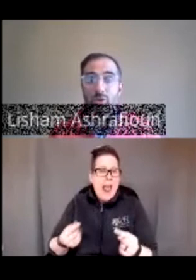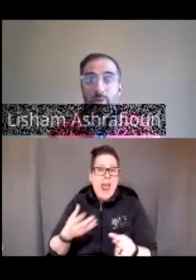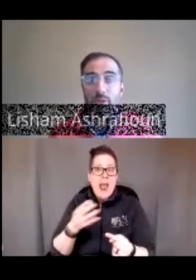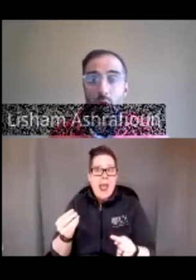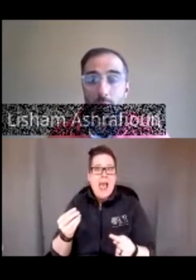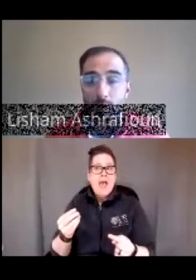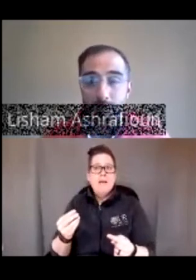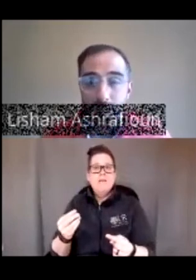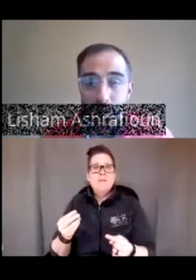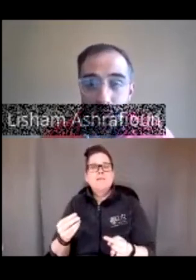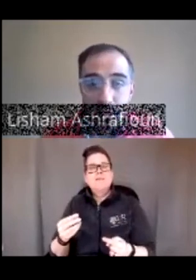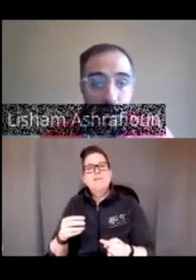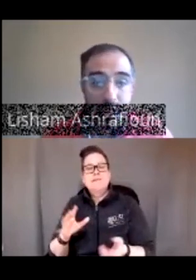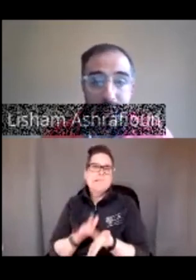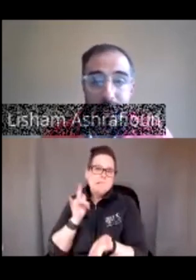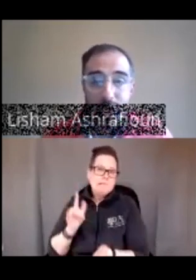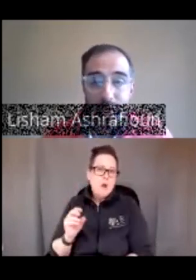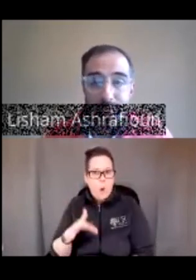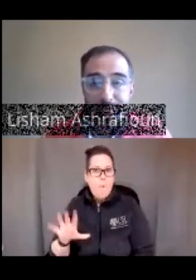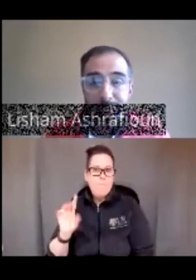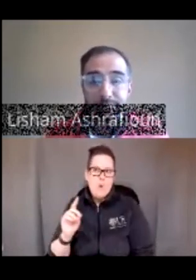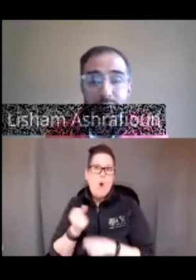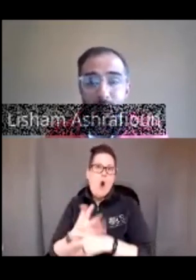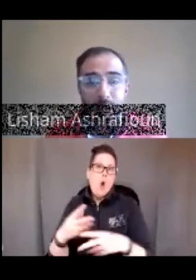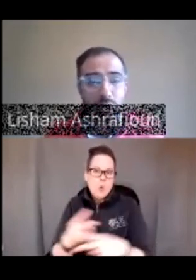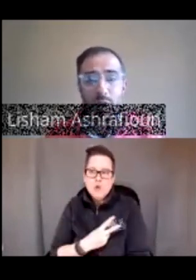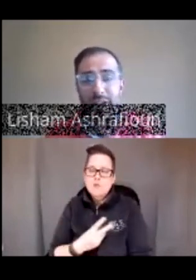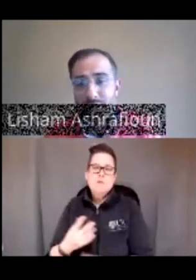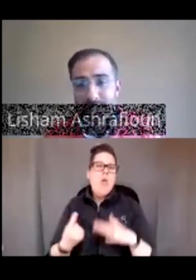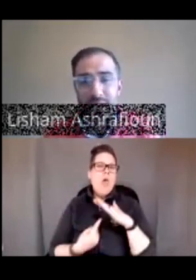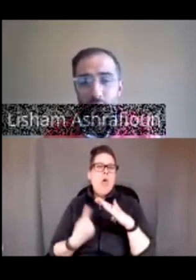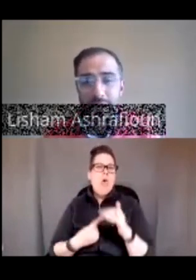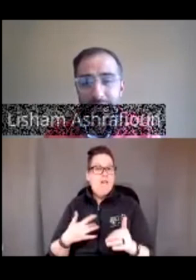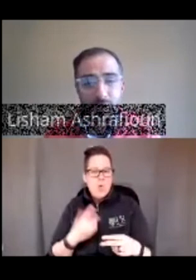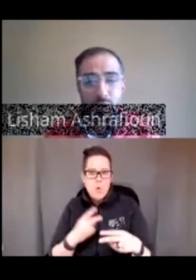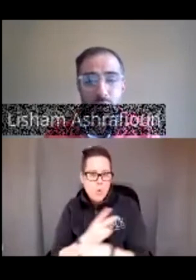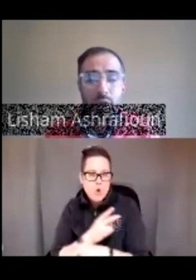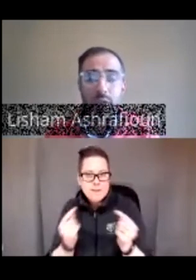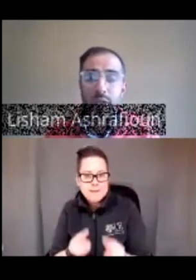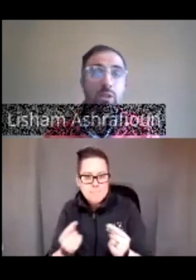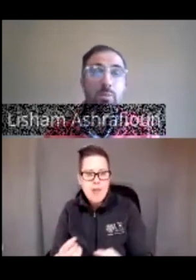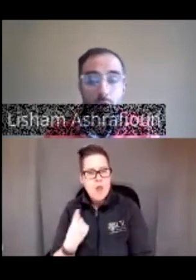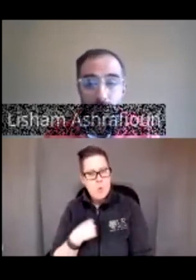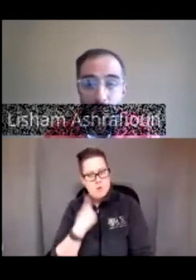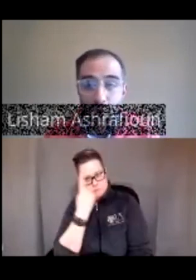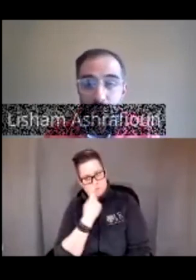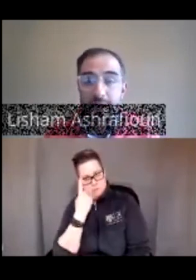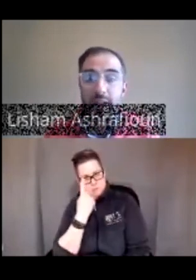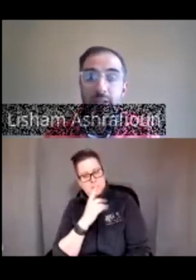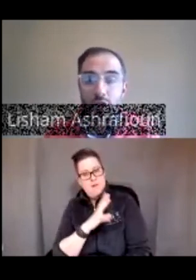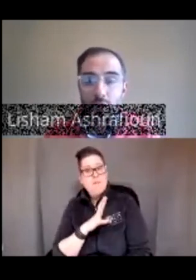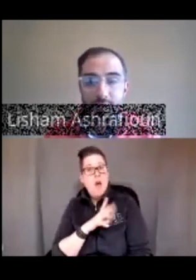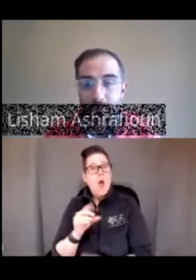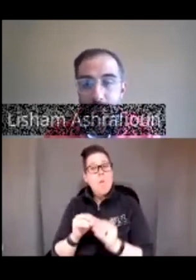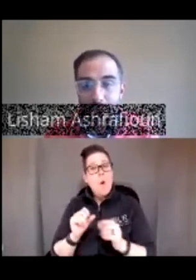their prescription opioid misuse and isolation. And so we're interested in looking into exposure to movement